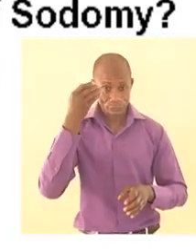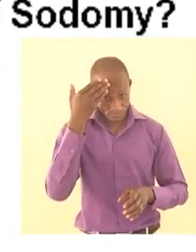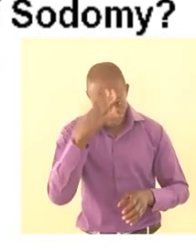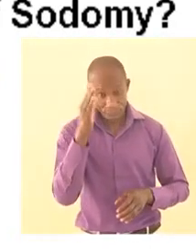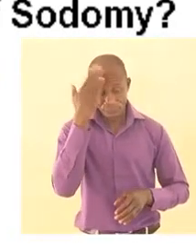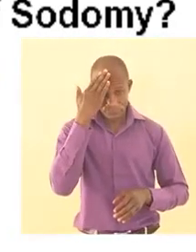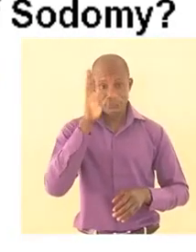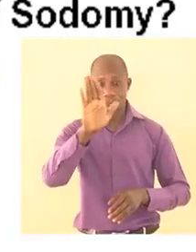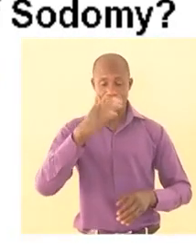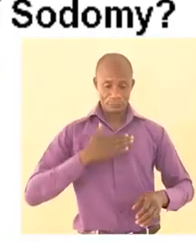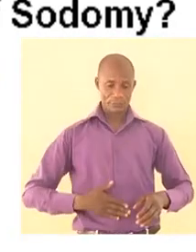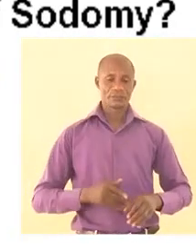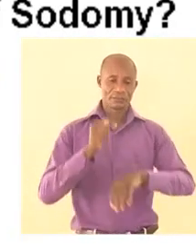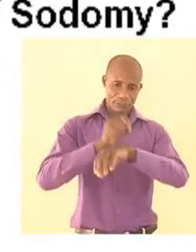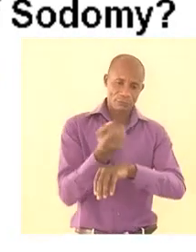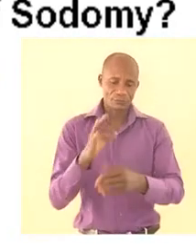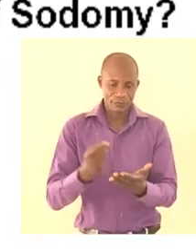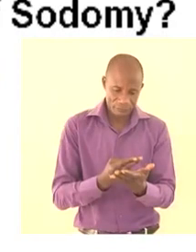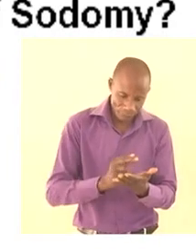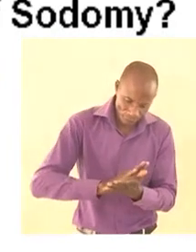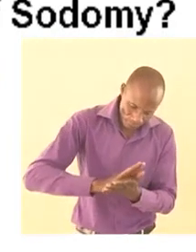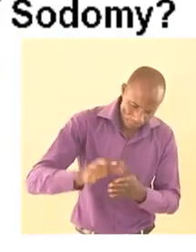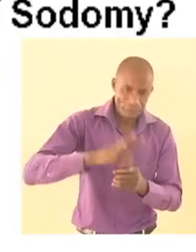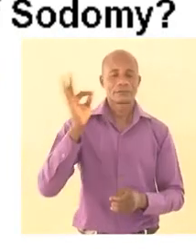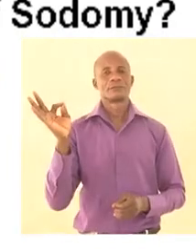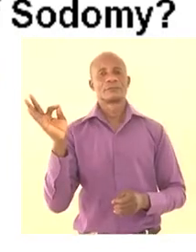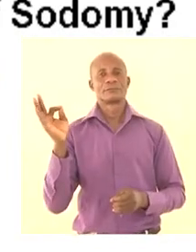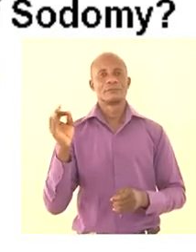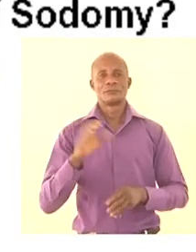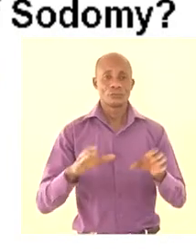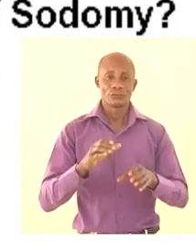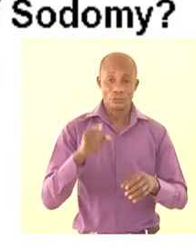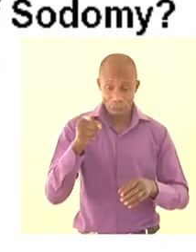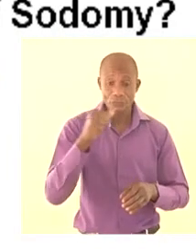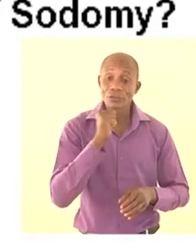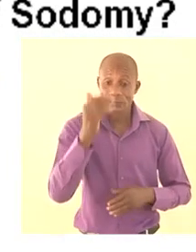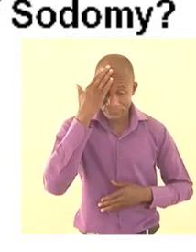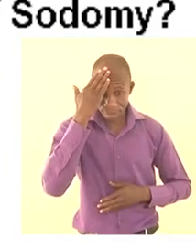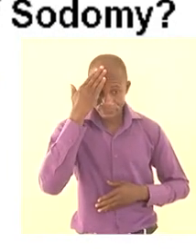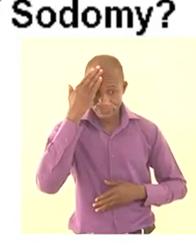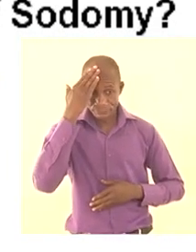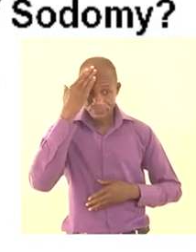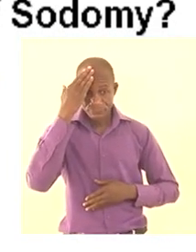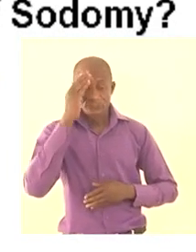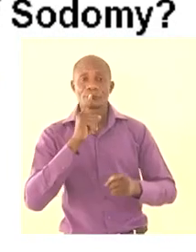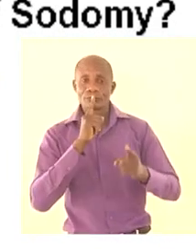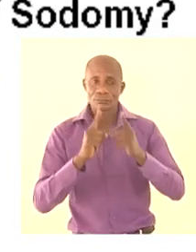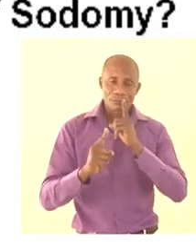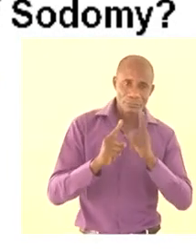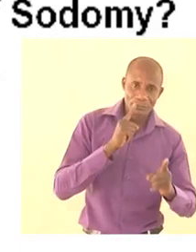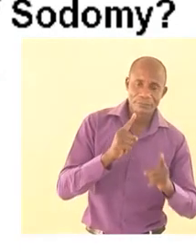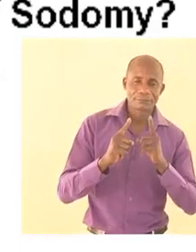that your bodies are temples of the Holy Spirit?" Do you not know? Speaking in the context